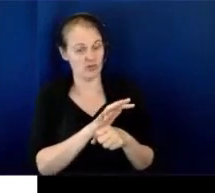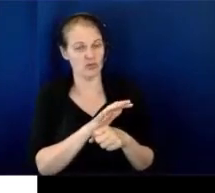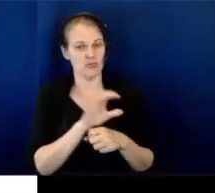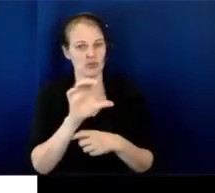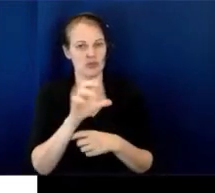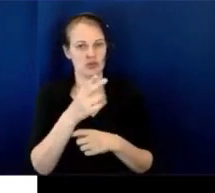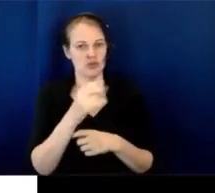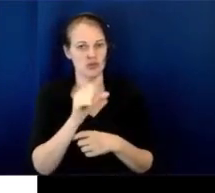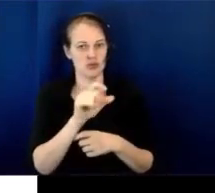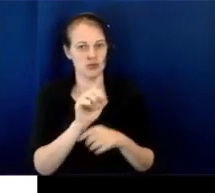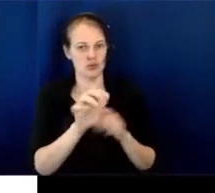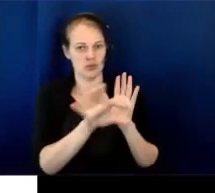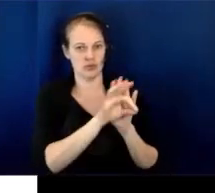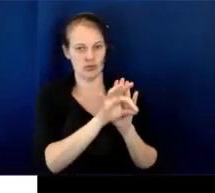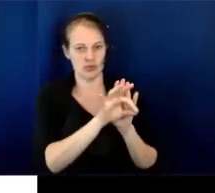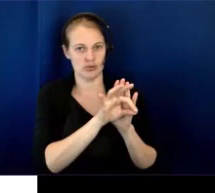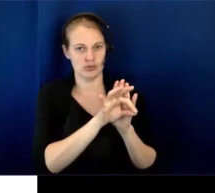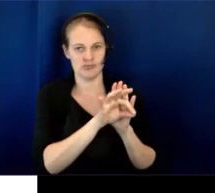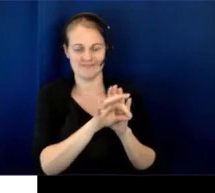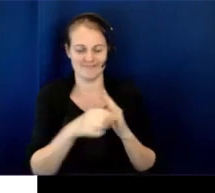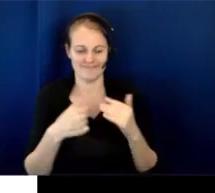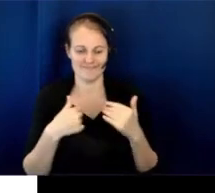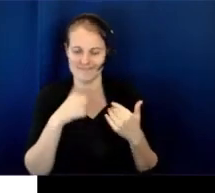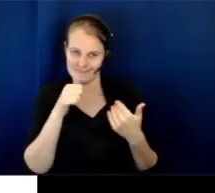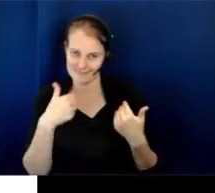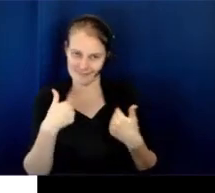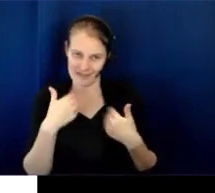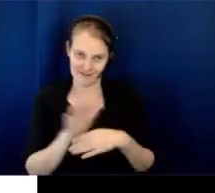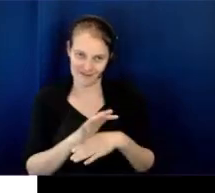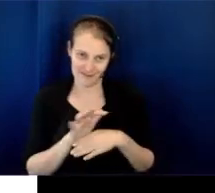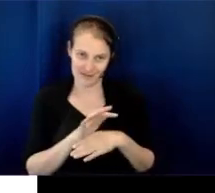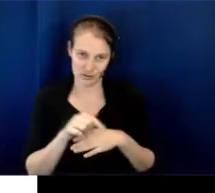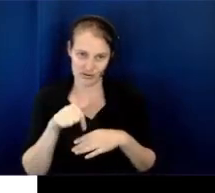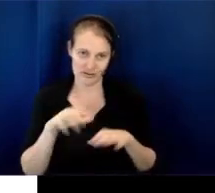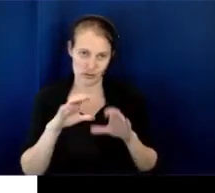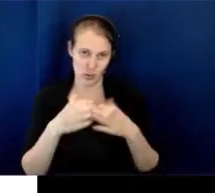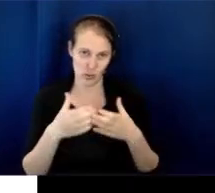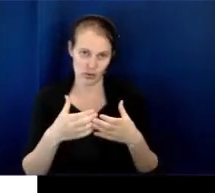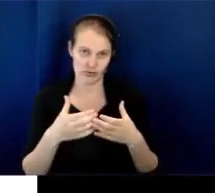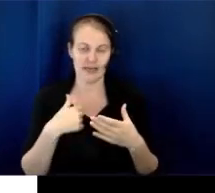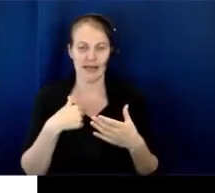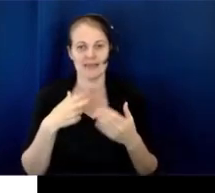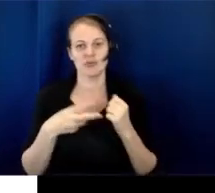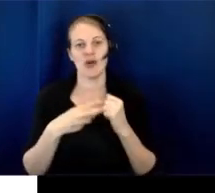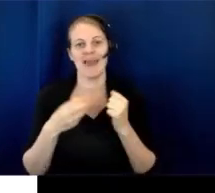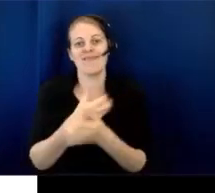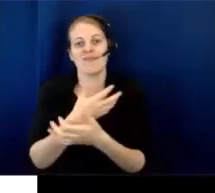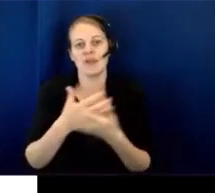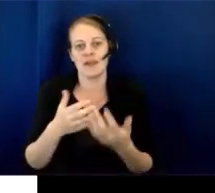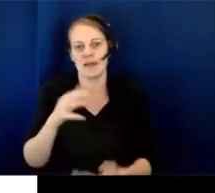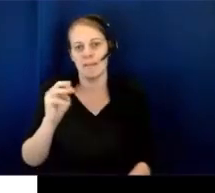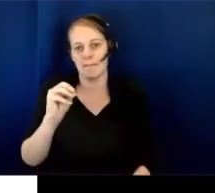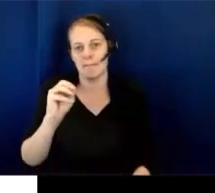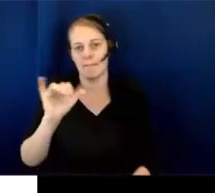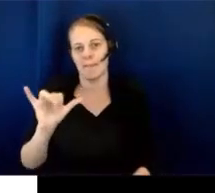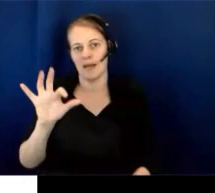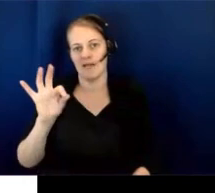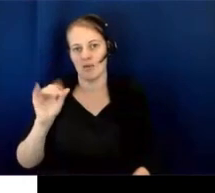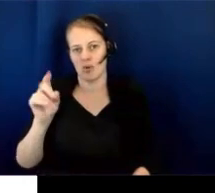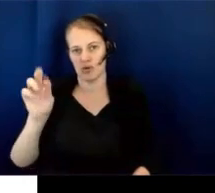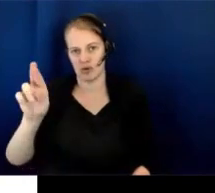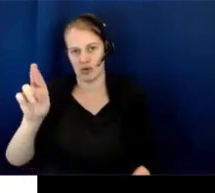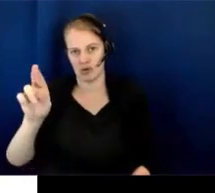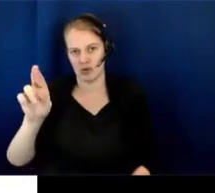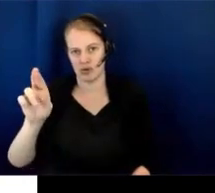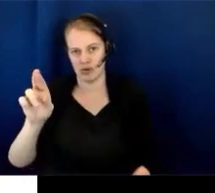any videos in this course because I like to store everything in my folder. And this is